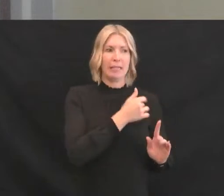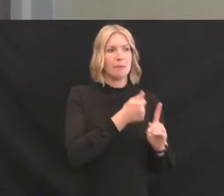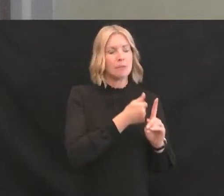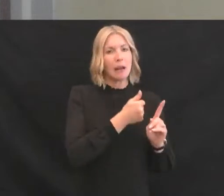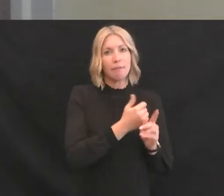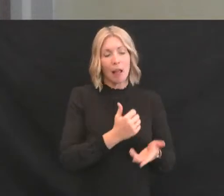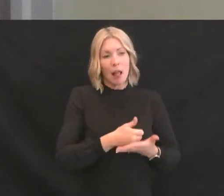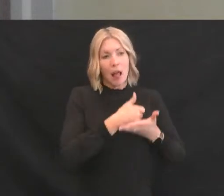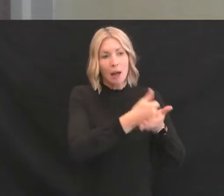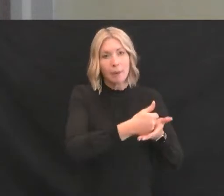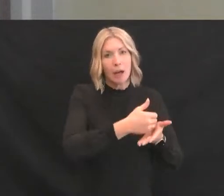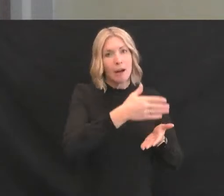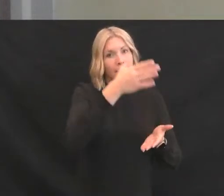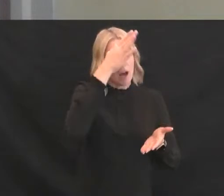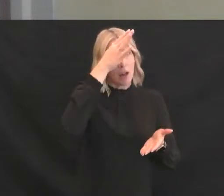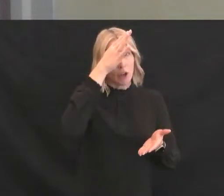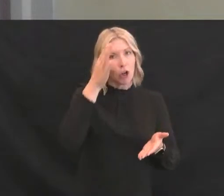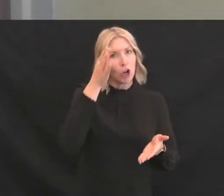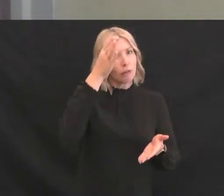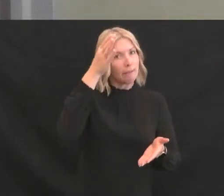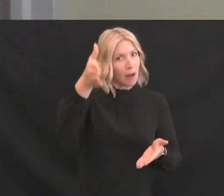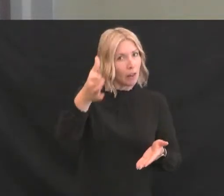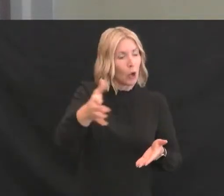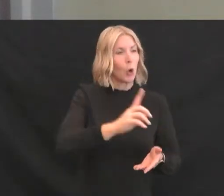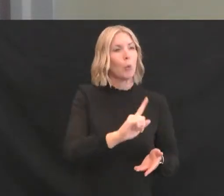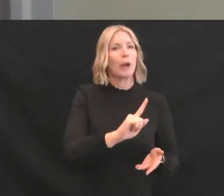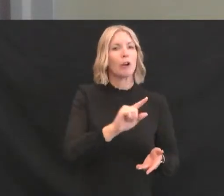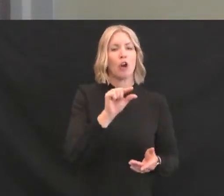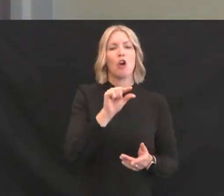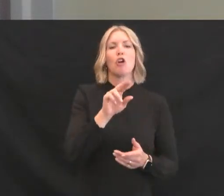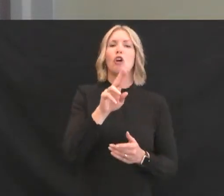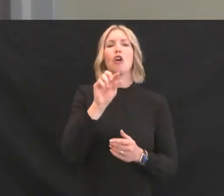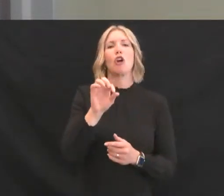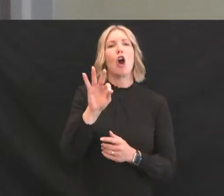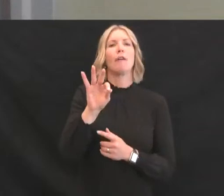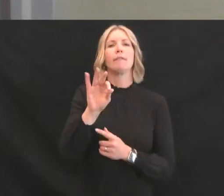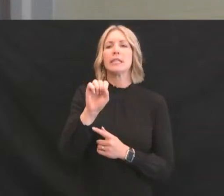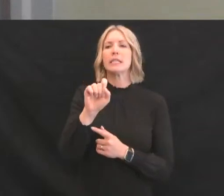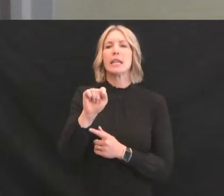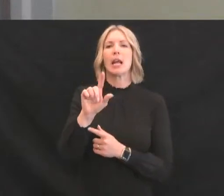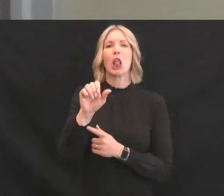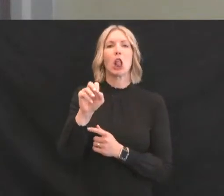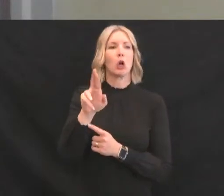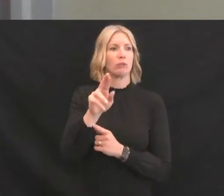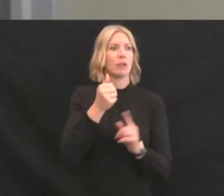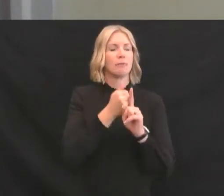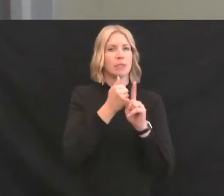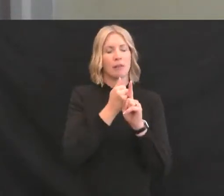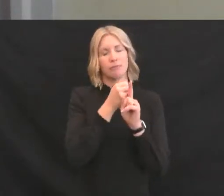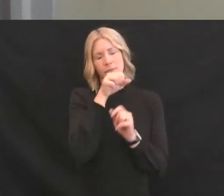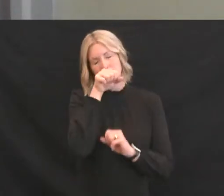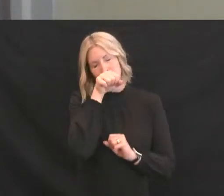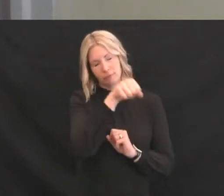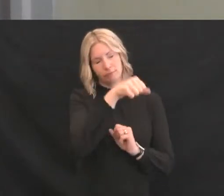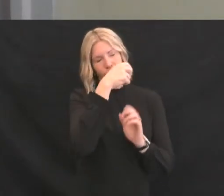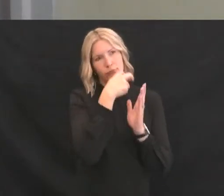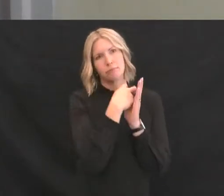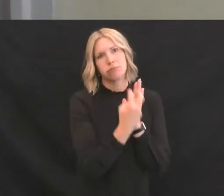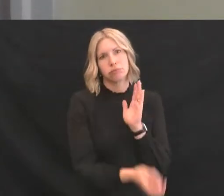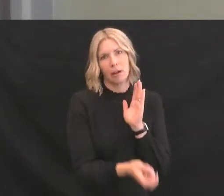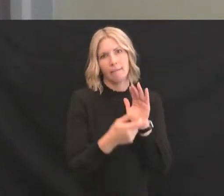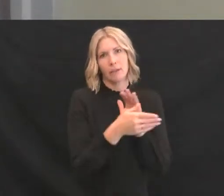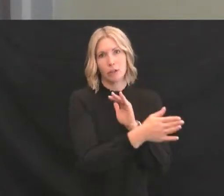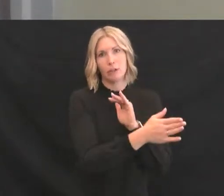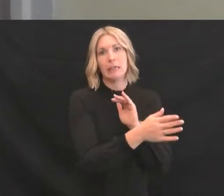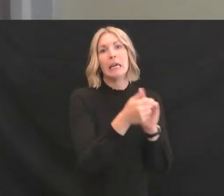St. Lawrence, where he developed his passion. He made the transition from fishing boat to the office in the